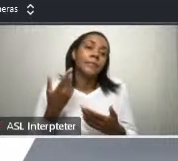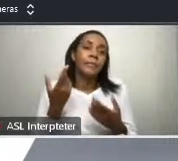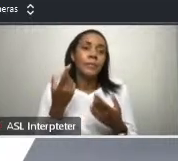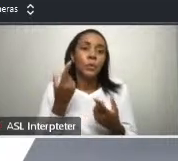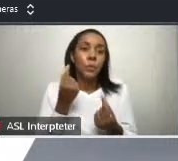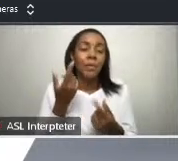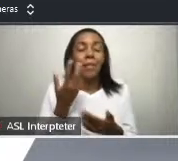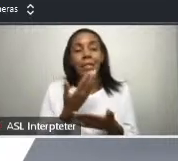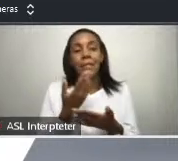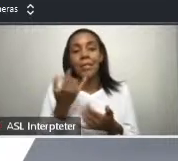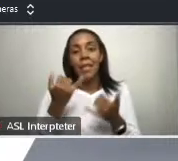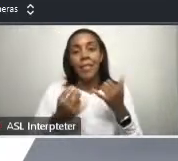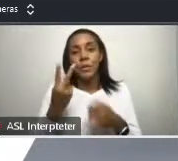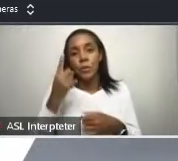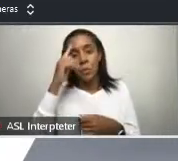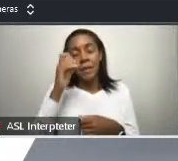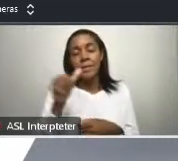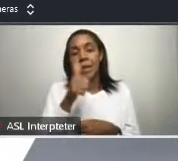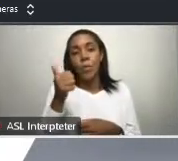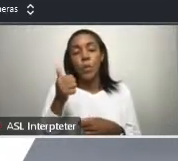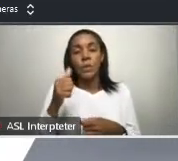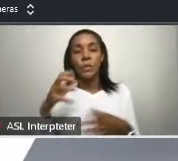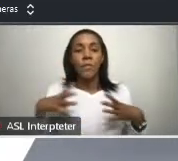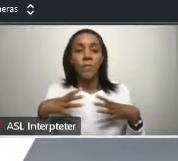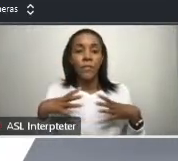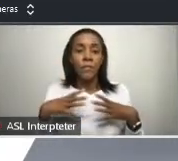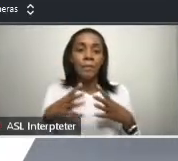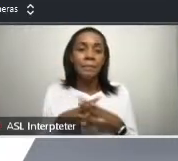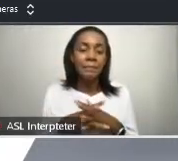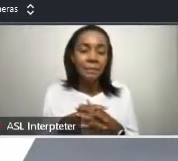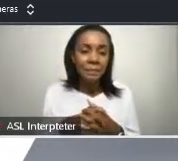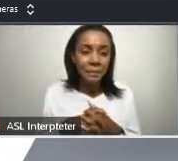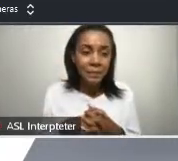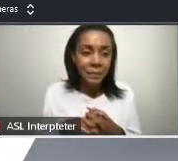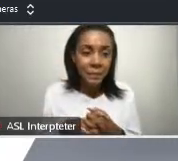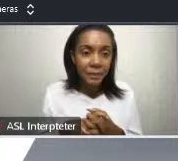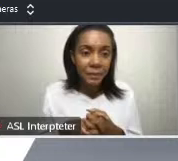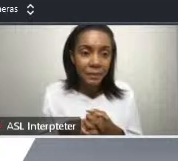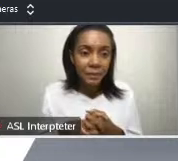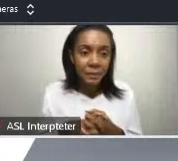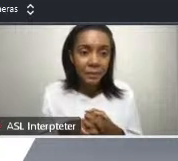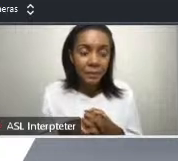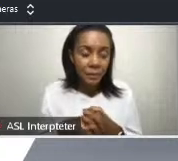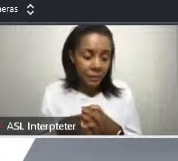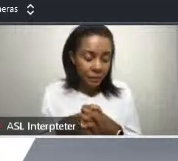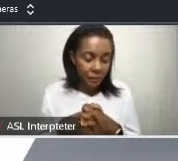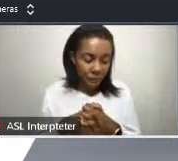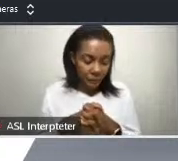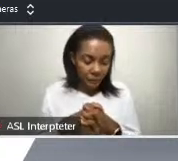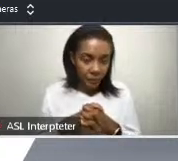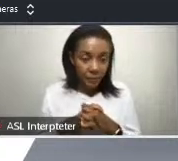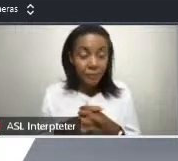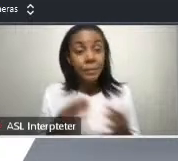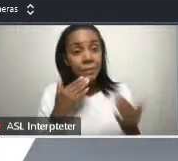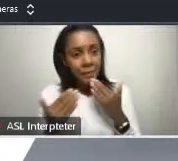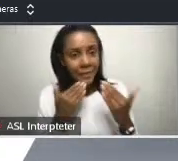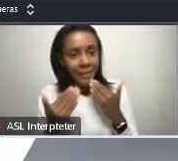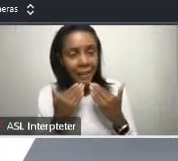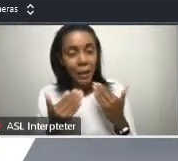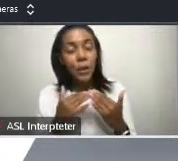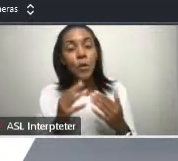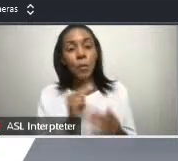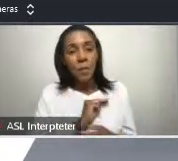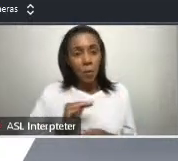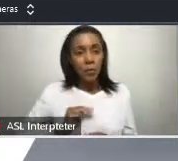Here again, after a long recess from everybody, is Brian Barker. Thank you, Mr. Chairman, members